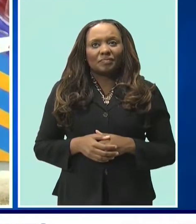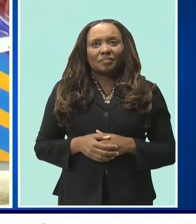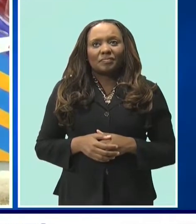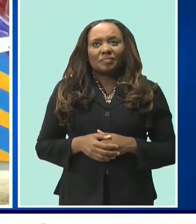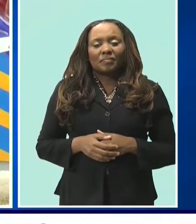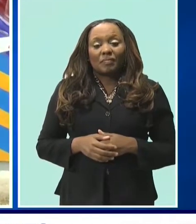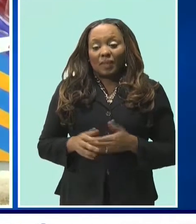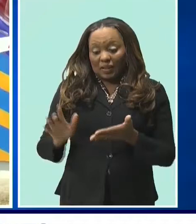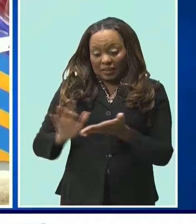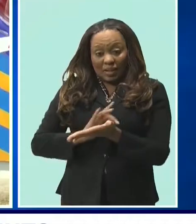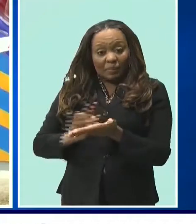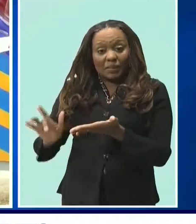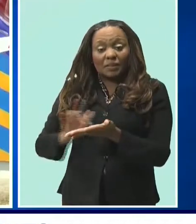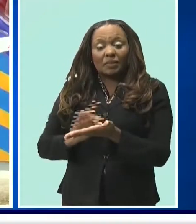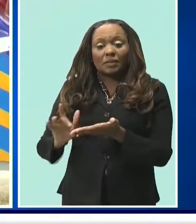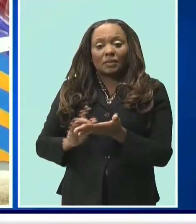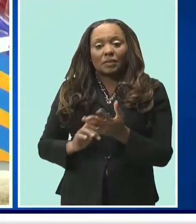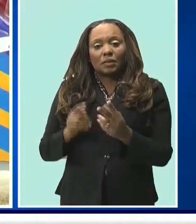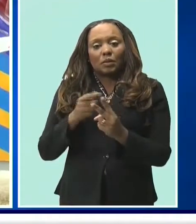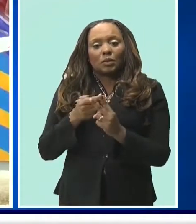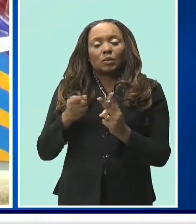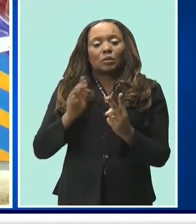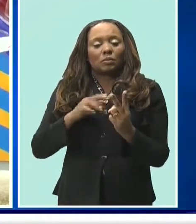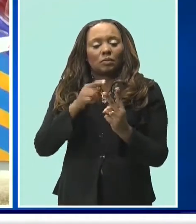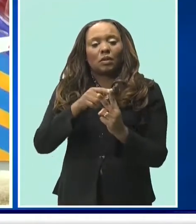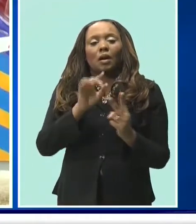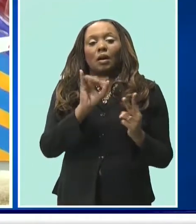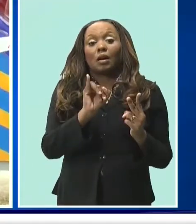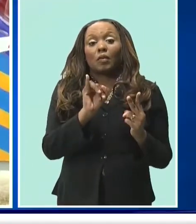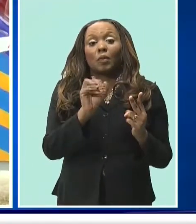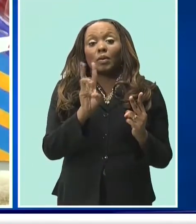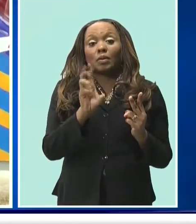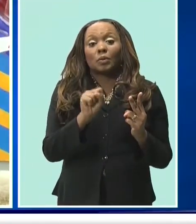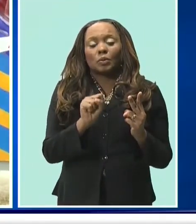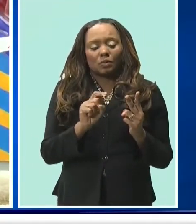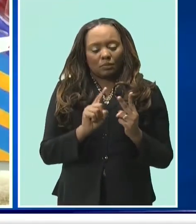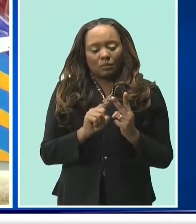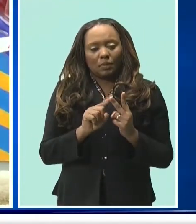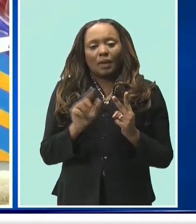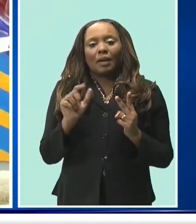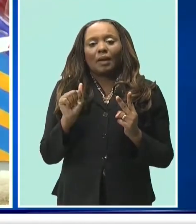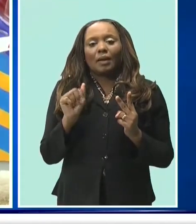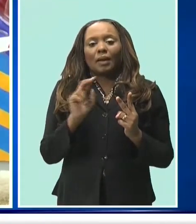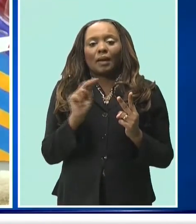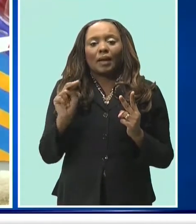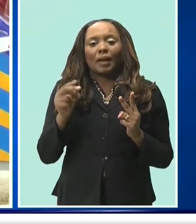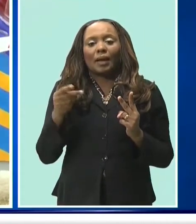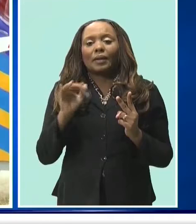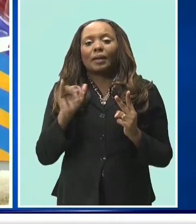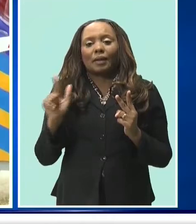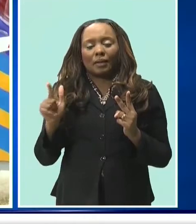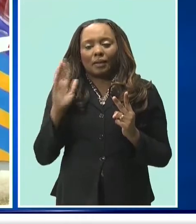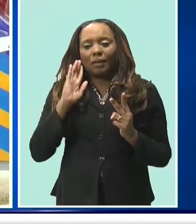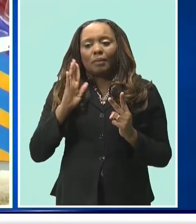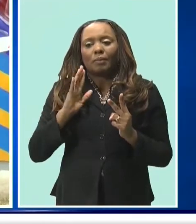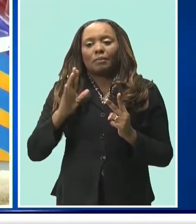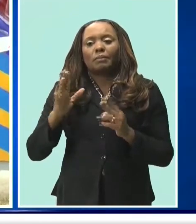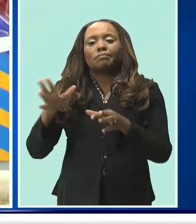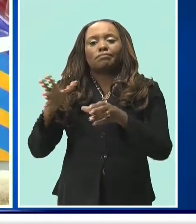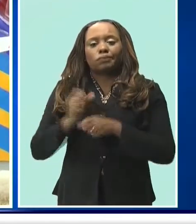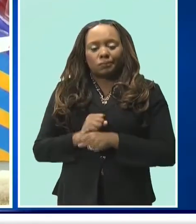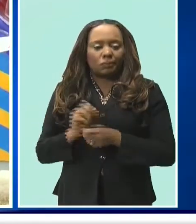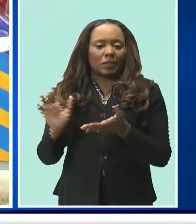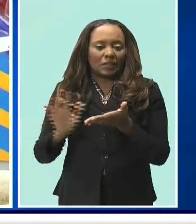we identified Anthill and the Irvin Wilson School as two schools that would benefit greatly from these large tablets that